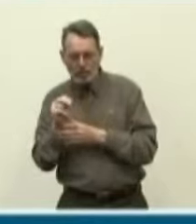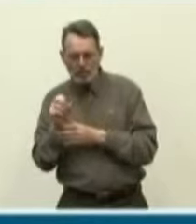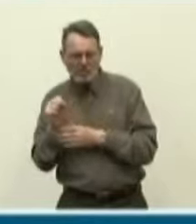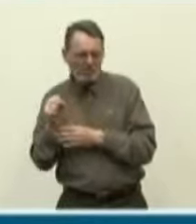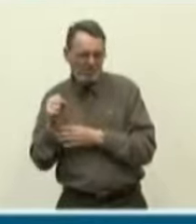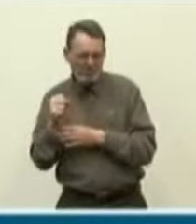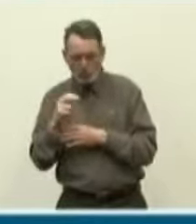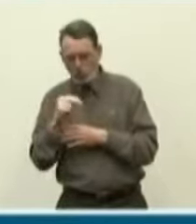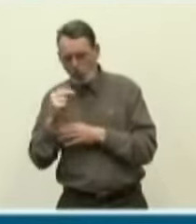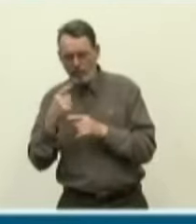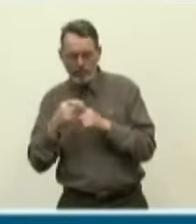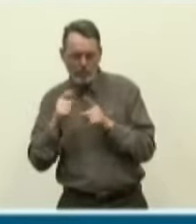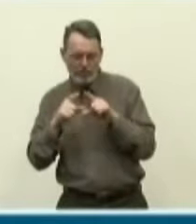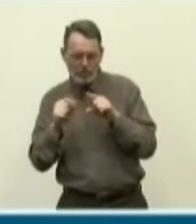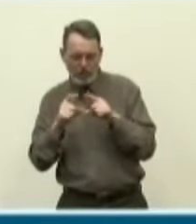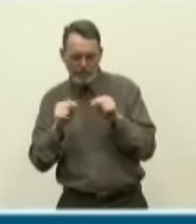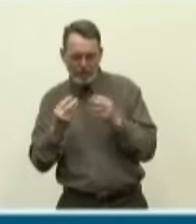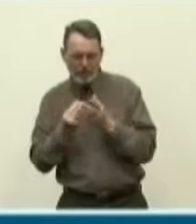Just north of the Japanese gardens.